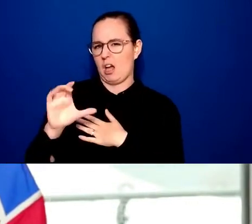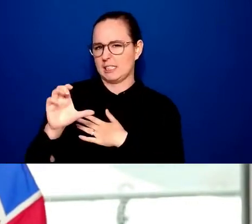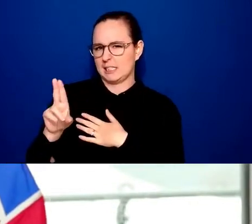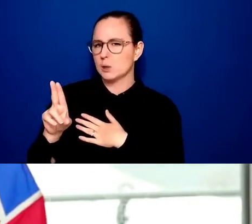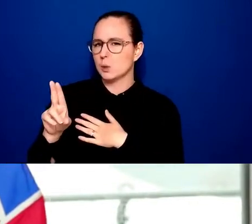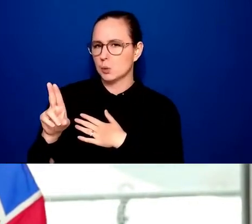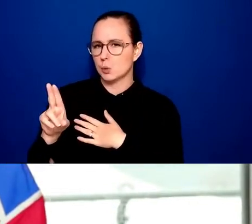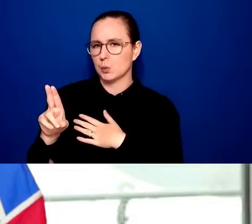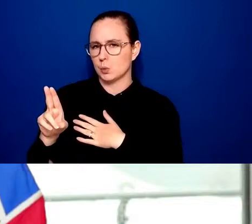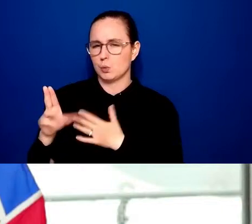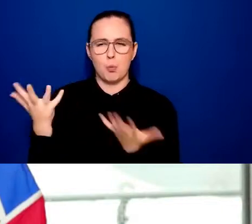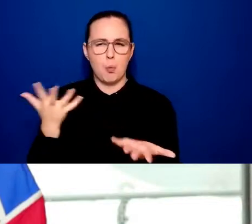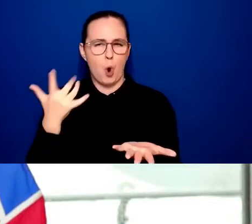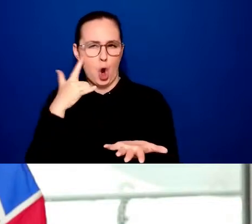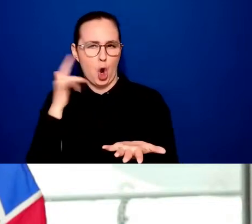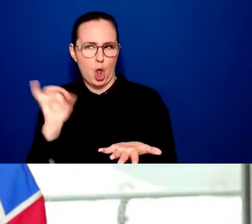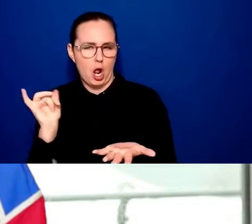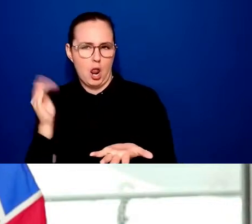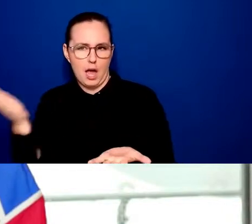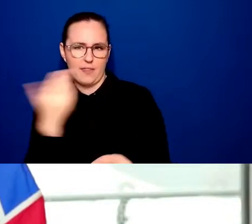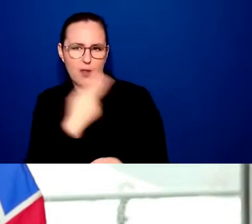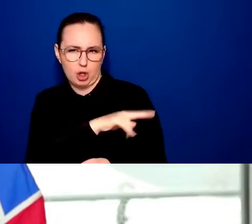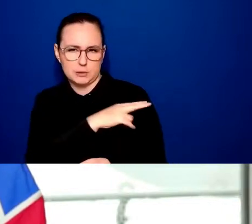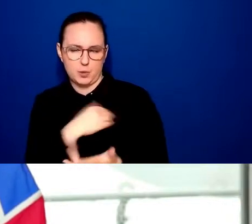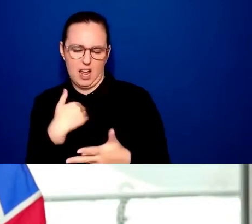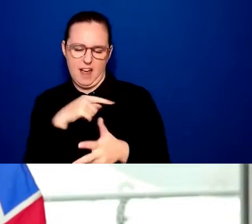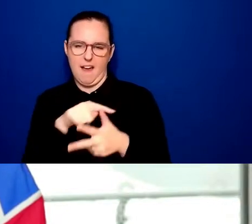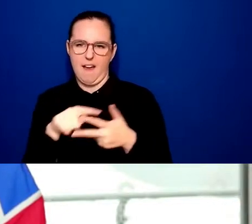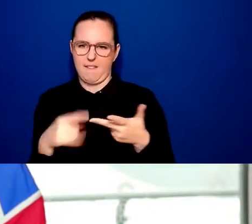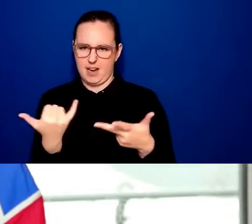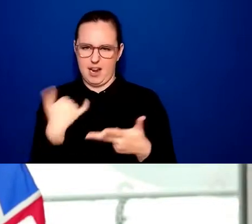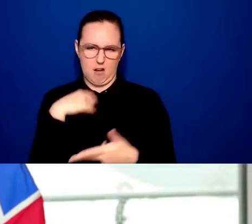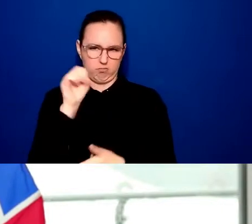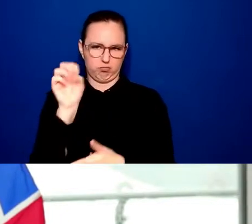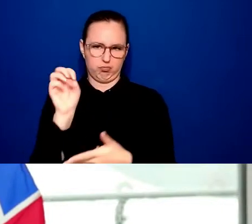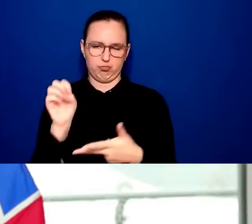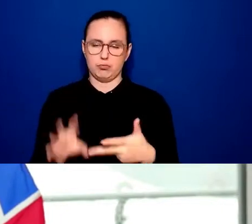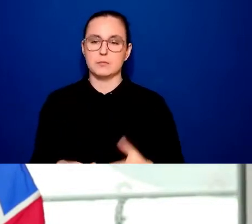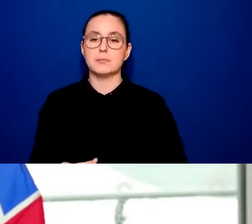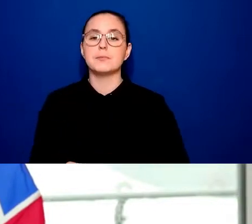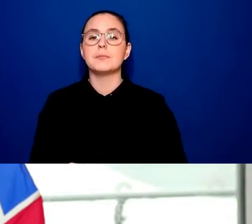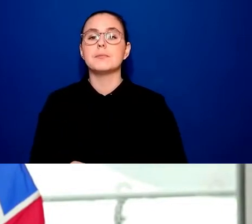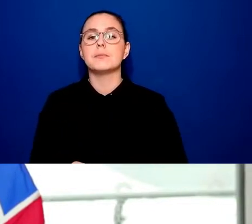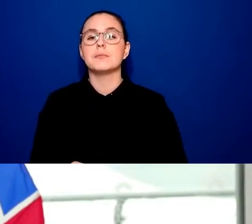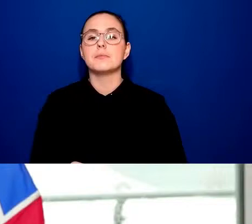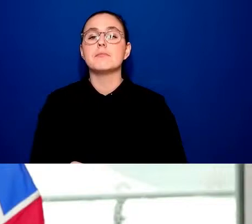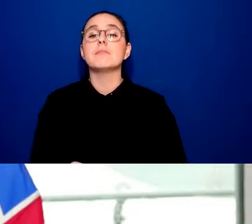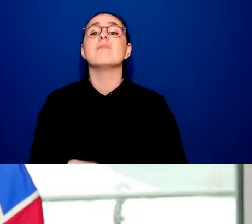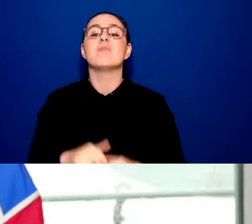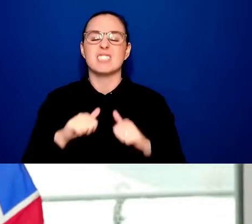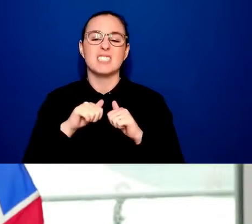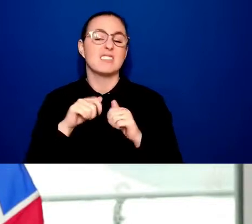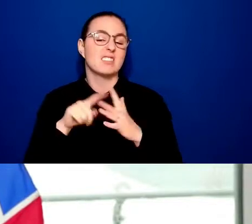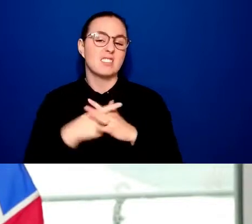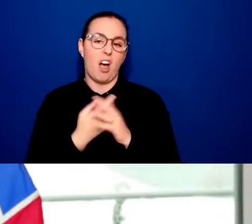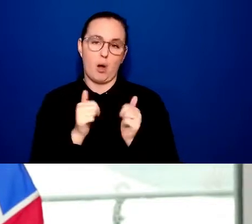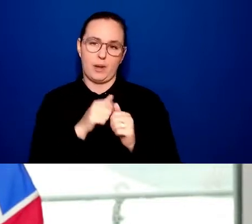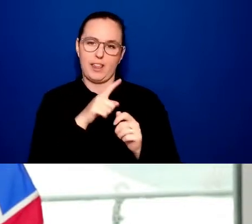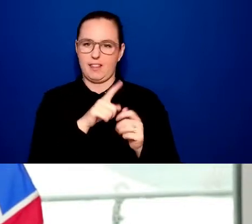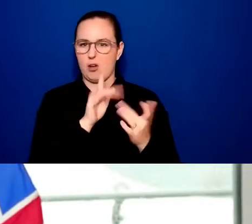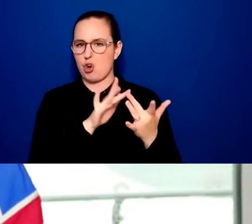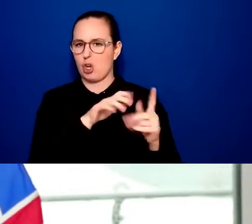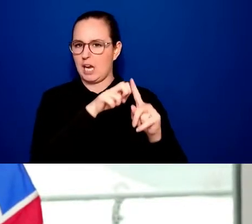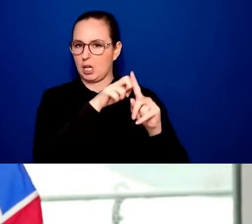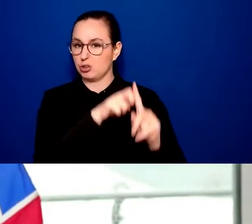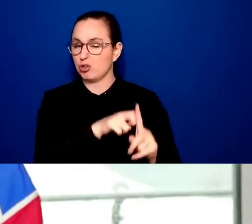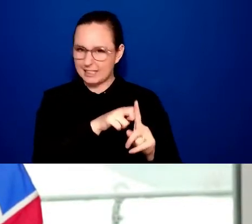in our hospitals, and some updates on that issue. I want to start very quickly with contact tracing. As you remember,